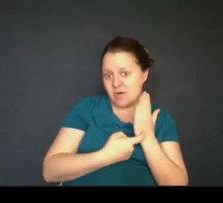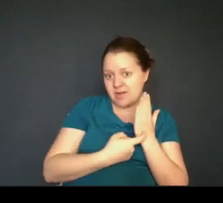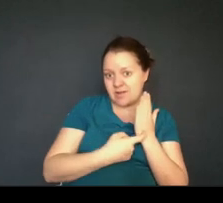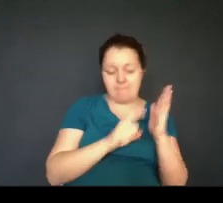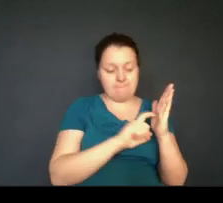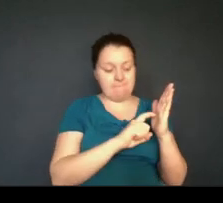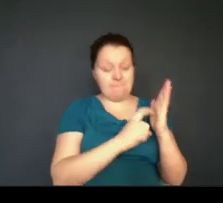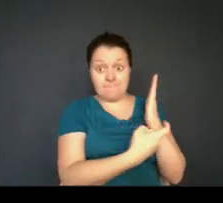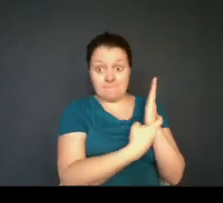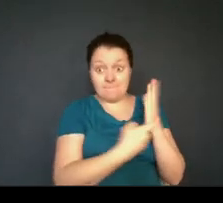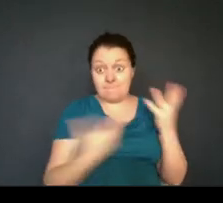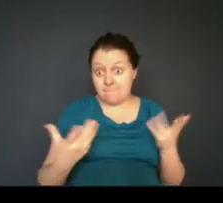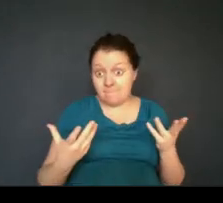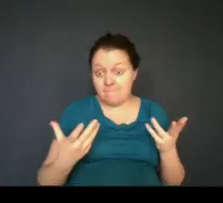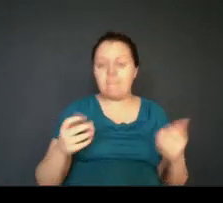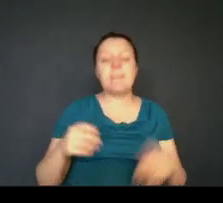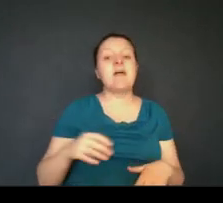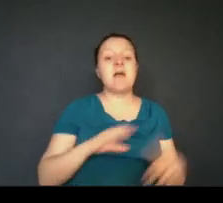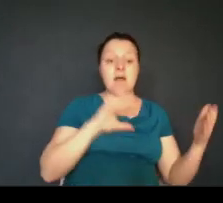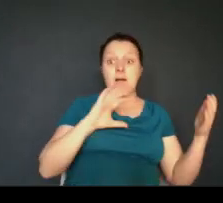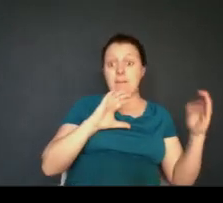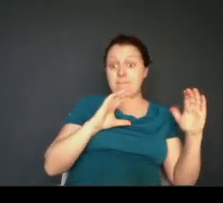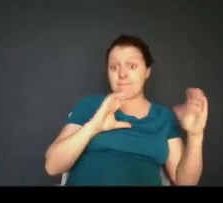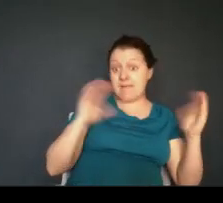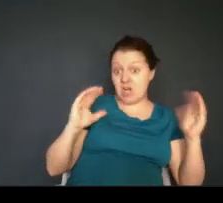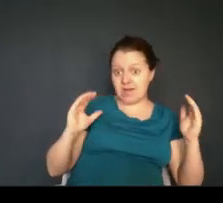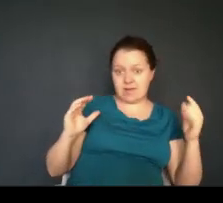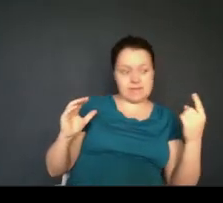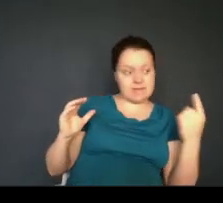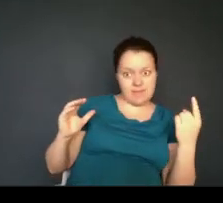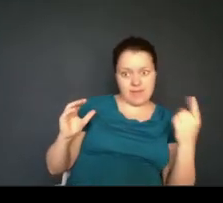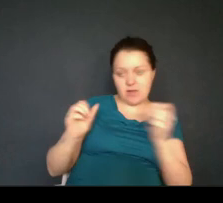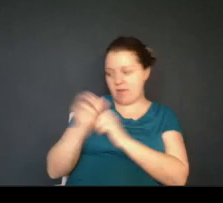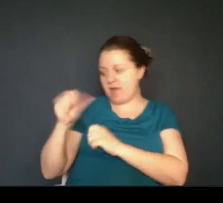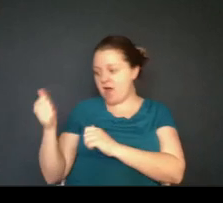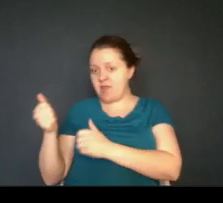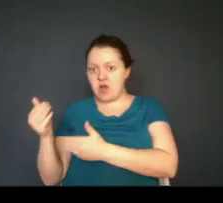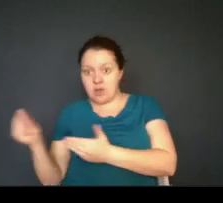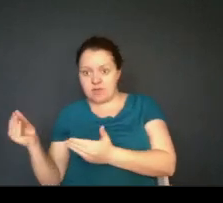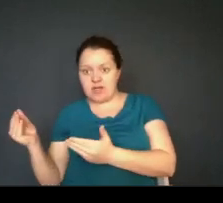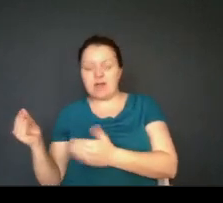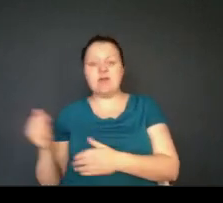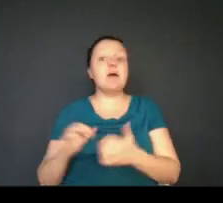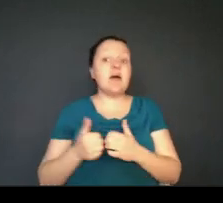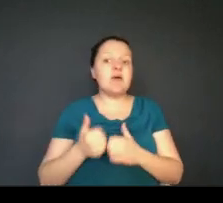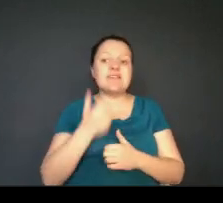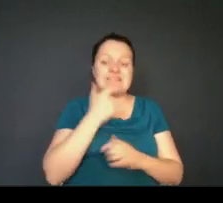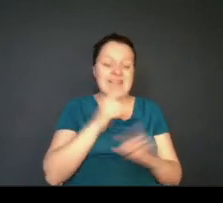is comparing something to another object by stating that it is that object. So